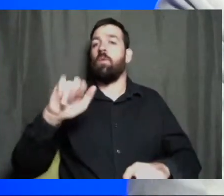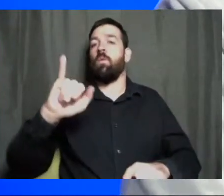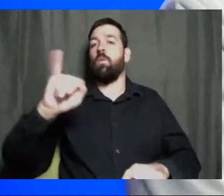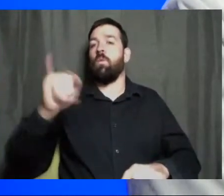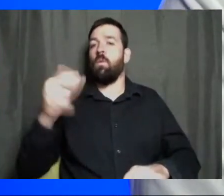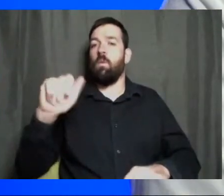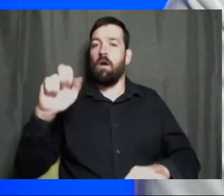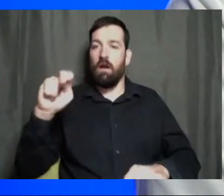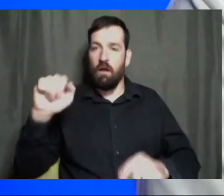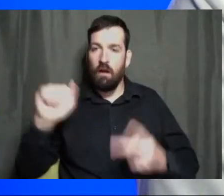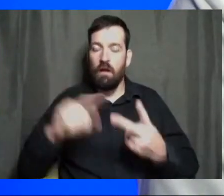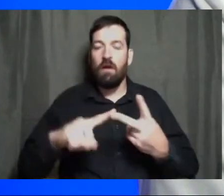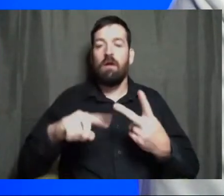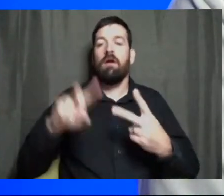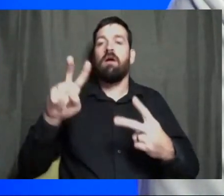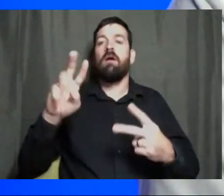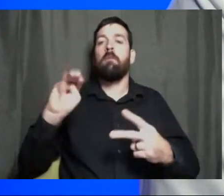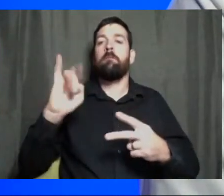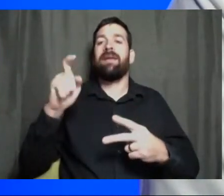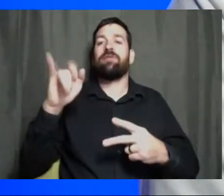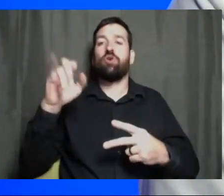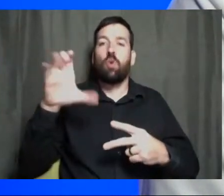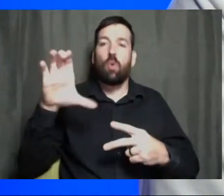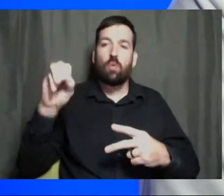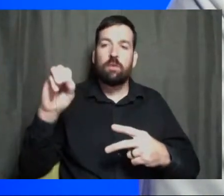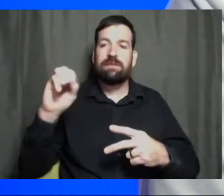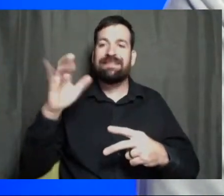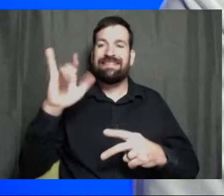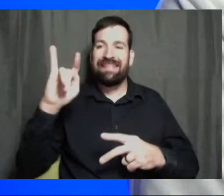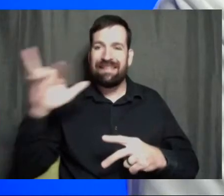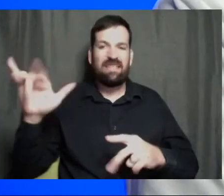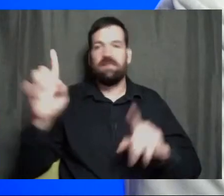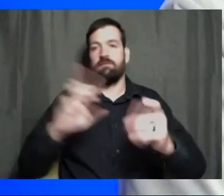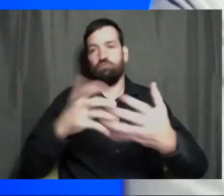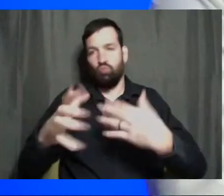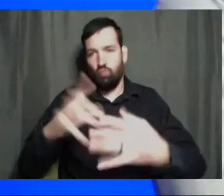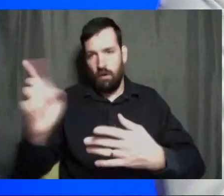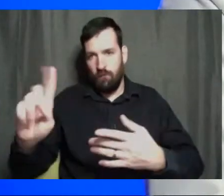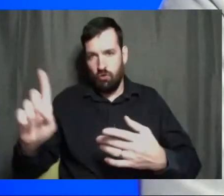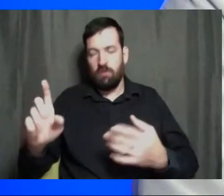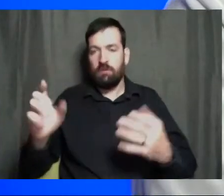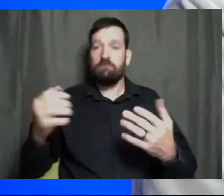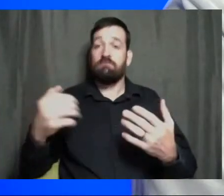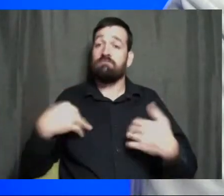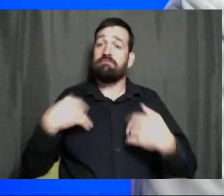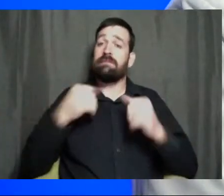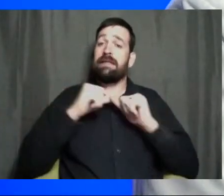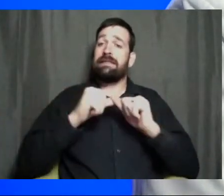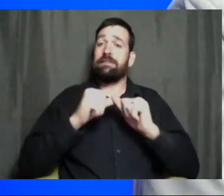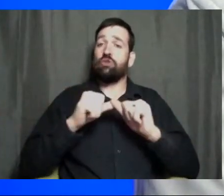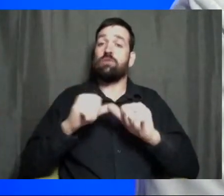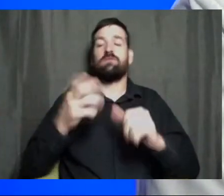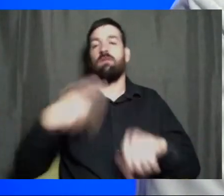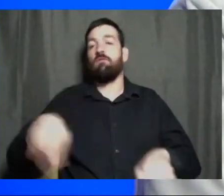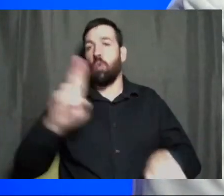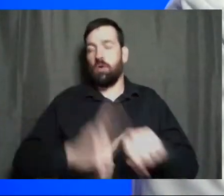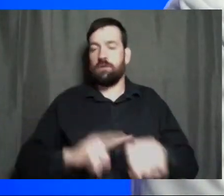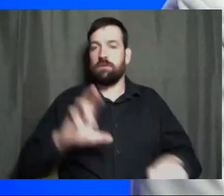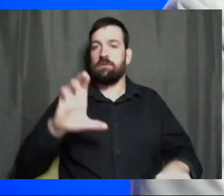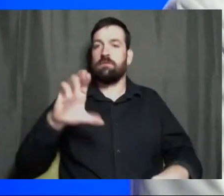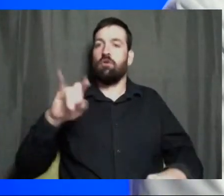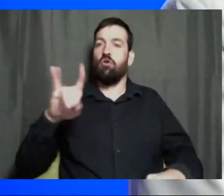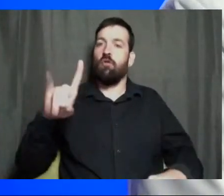or Chiapas or wherever it was that we were working. So we continue to do this. Of course, as COVID starts to go